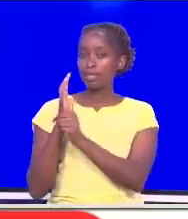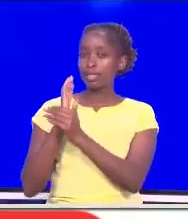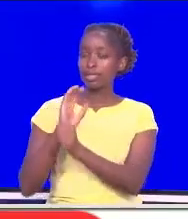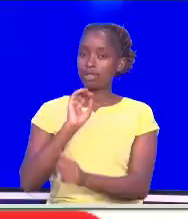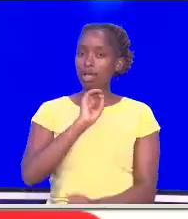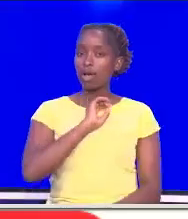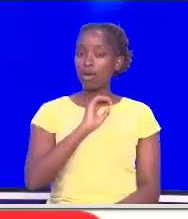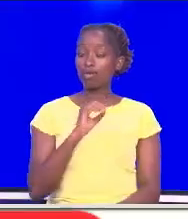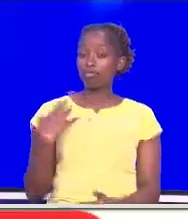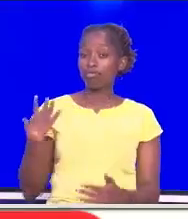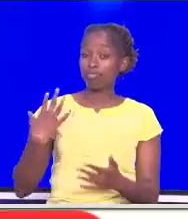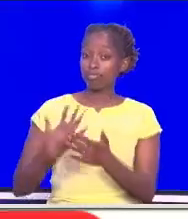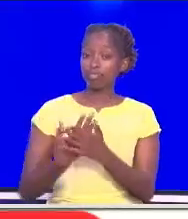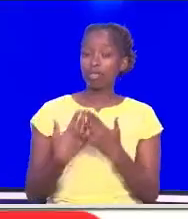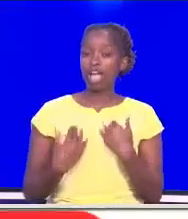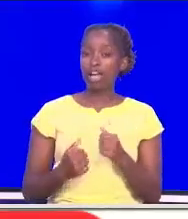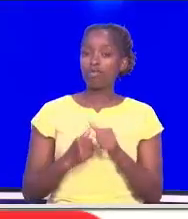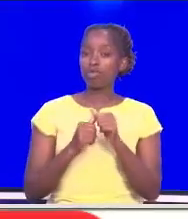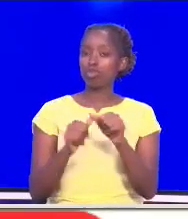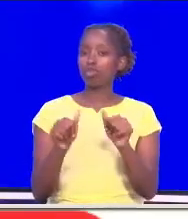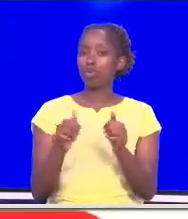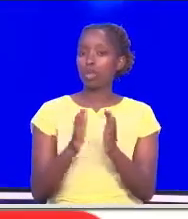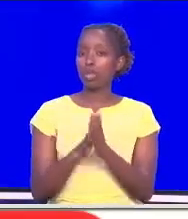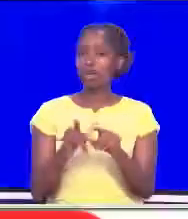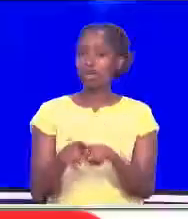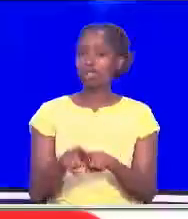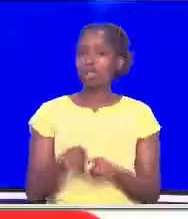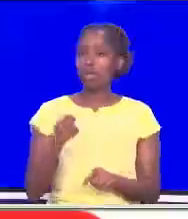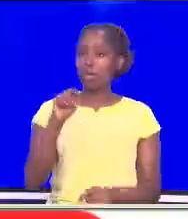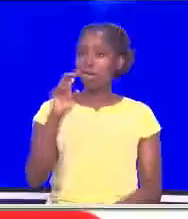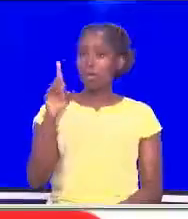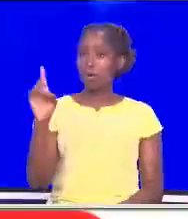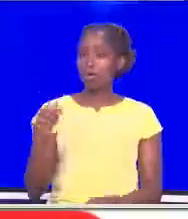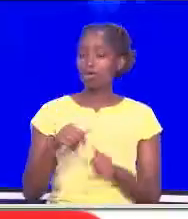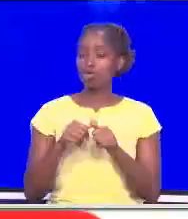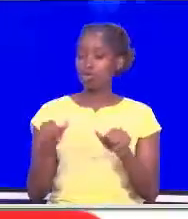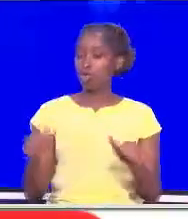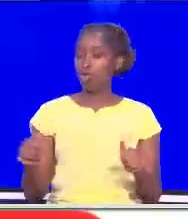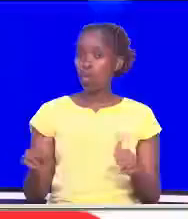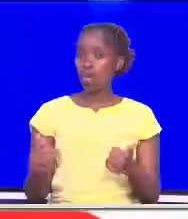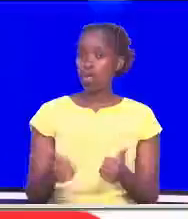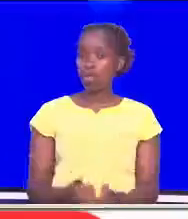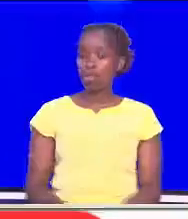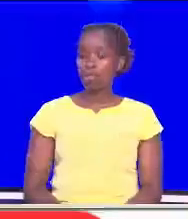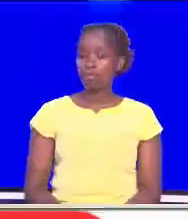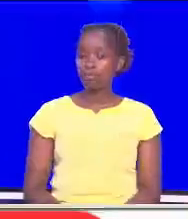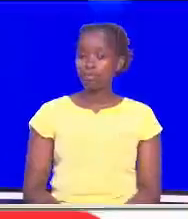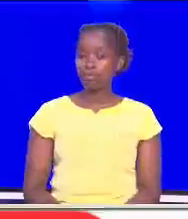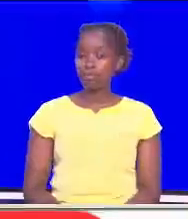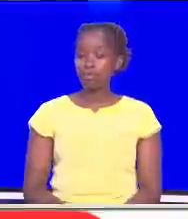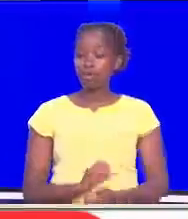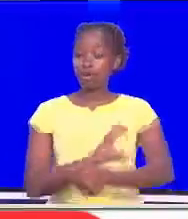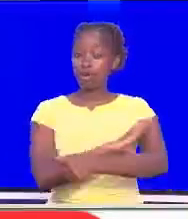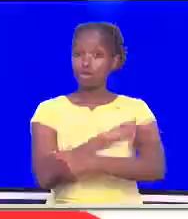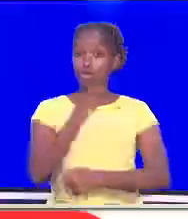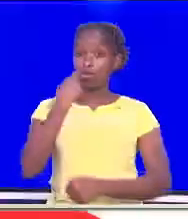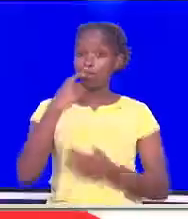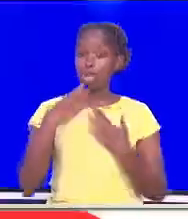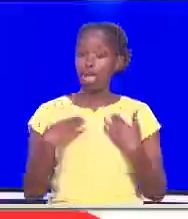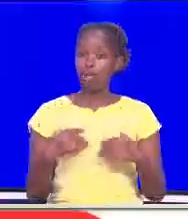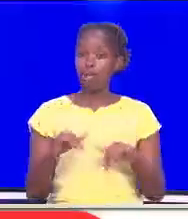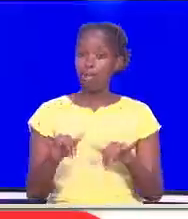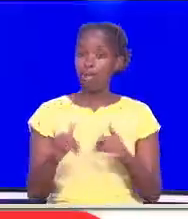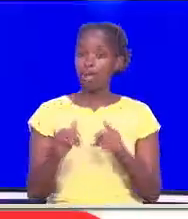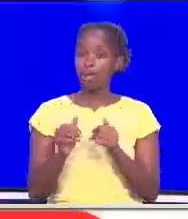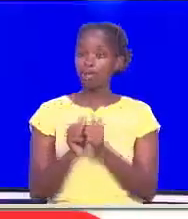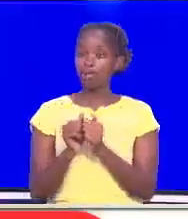and the mood in the camp is quite good too. Kocha Kevin Wambua amekitaja kikosi cha wachezaji 15,